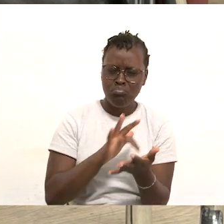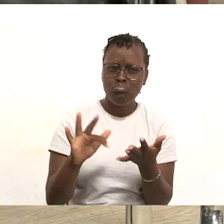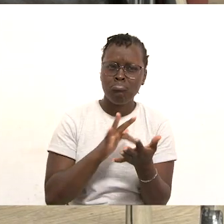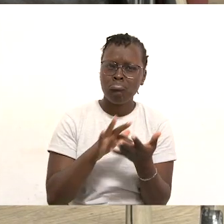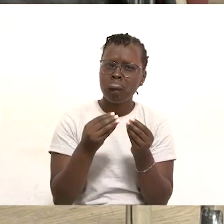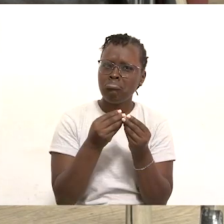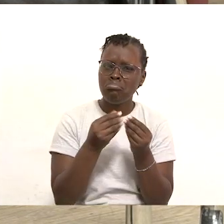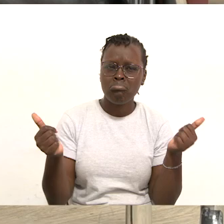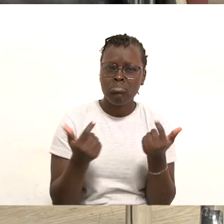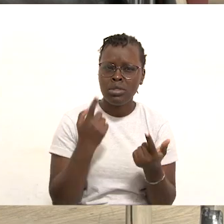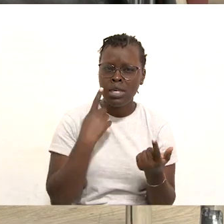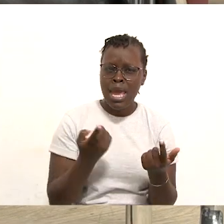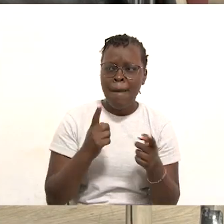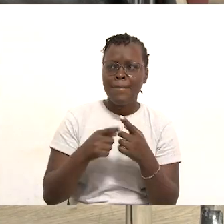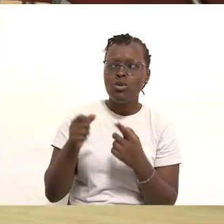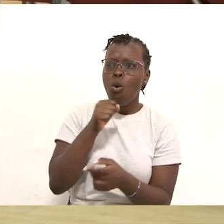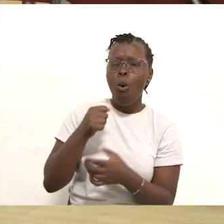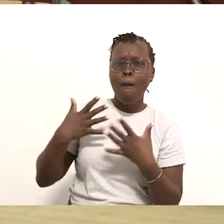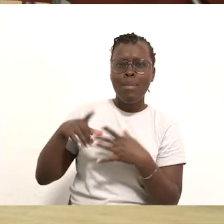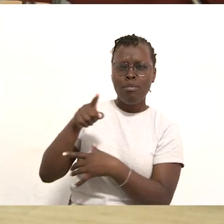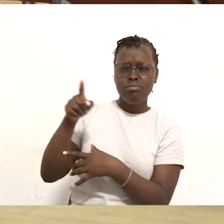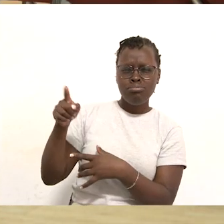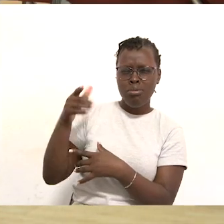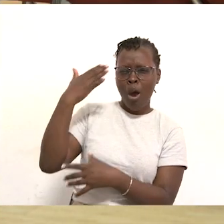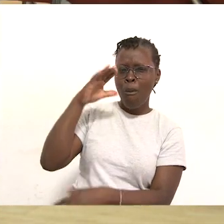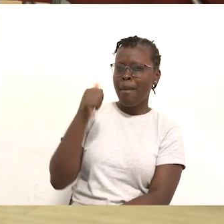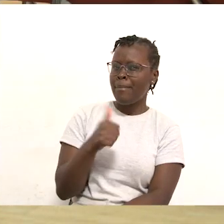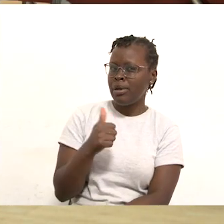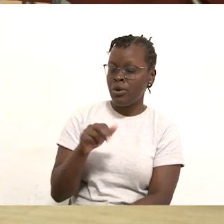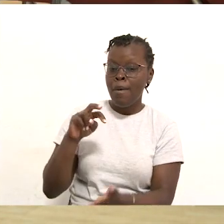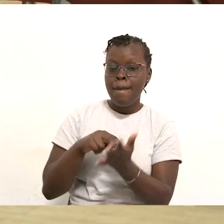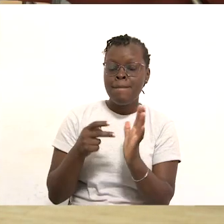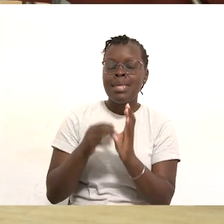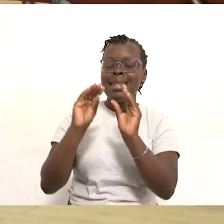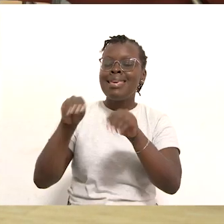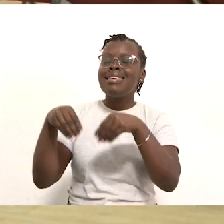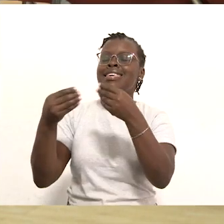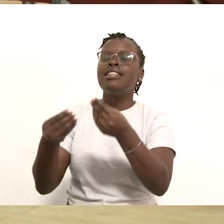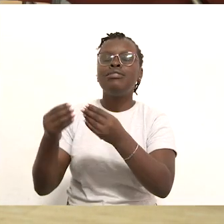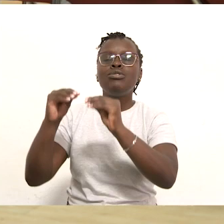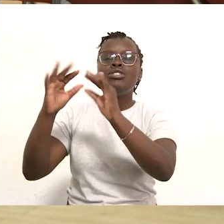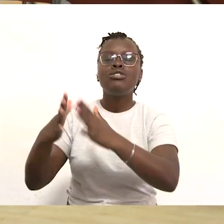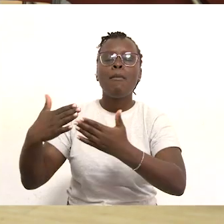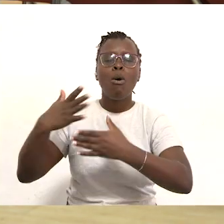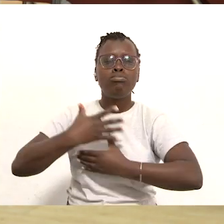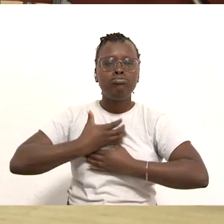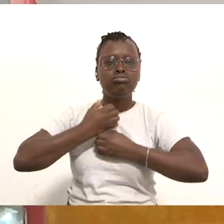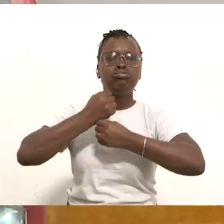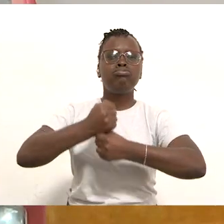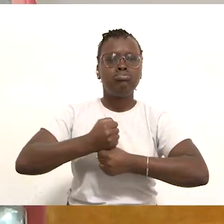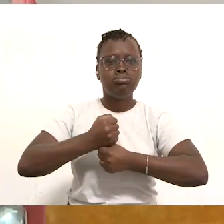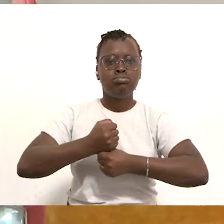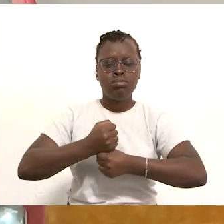a week, they'll be able to understand everything in that phone. So I believe even to give the teachers more confidence as they are facing these today